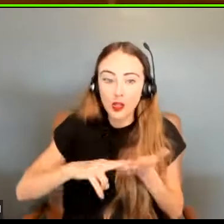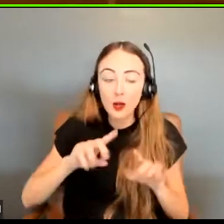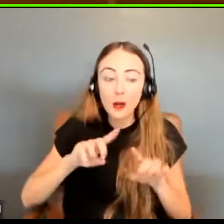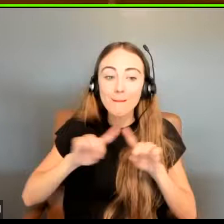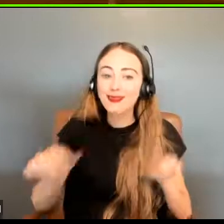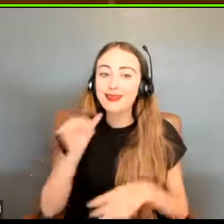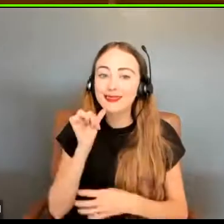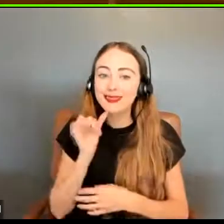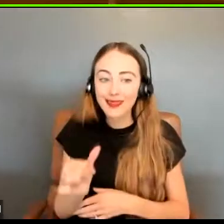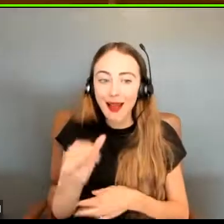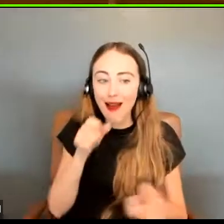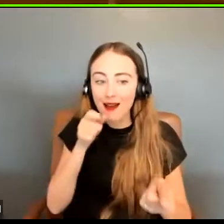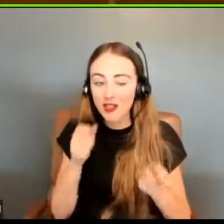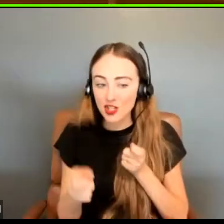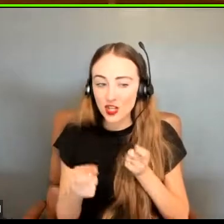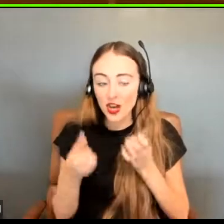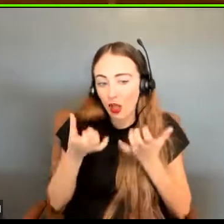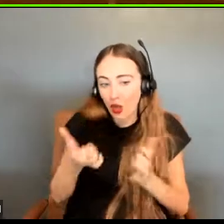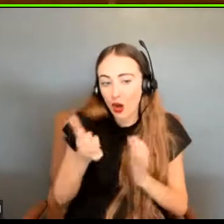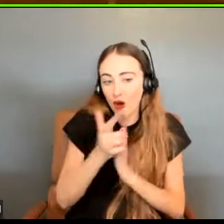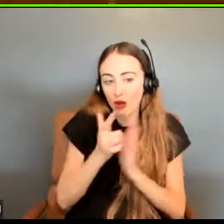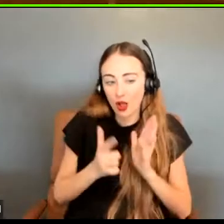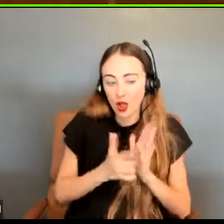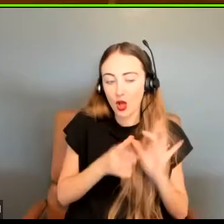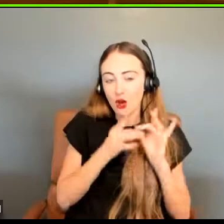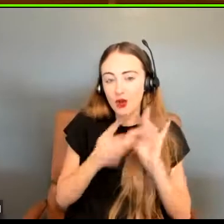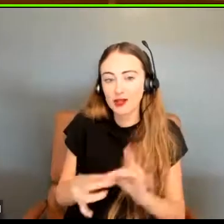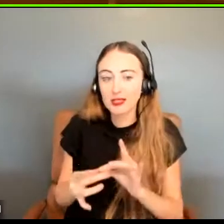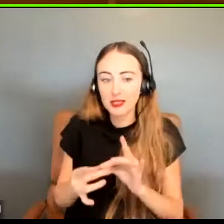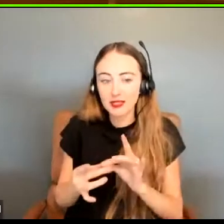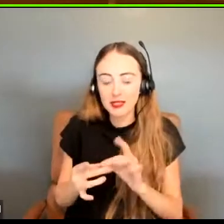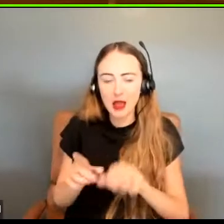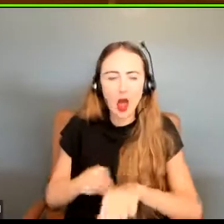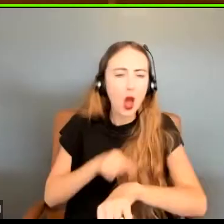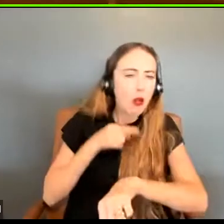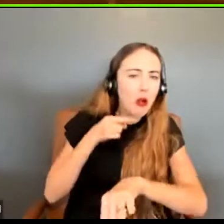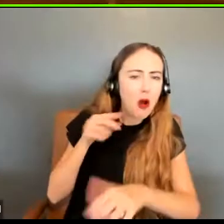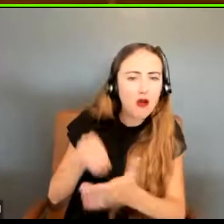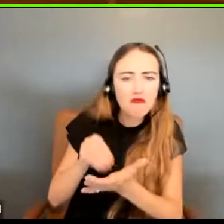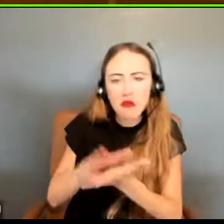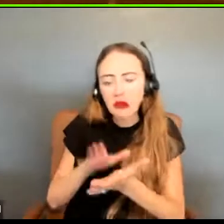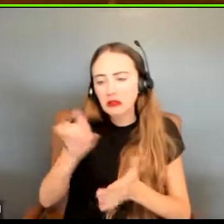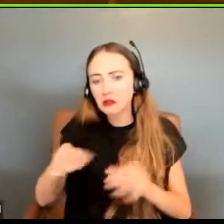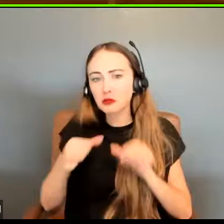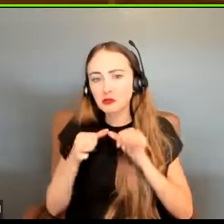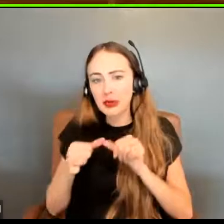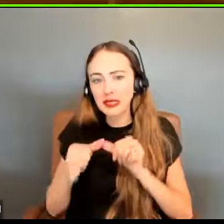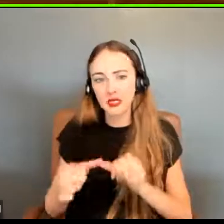not change the current law with regard to how long records must be maintained.